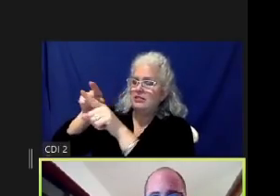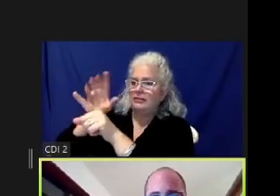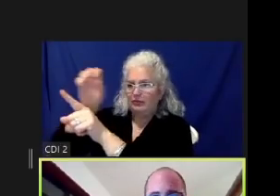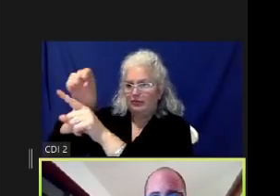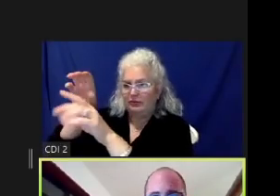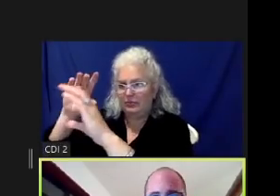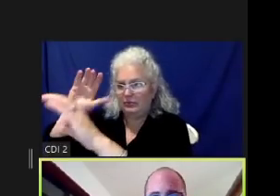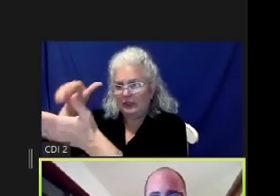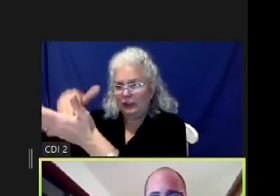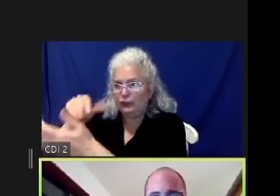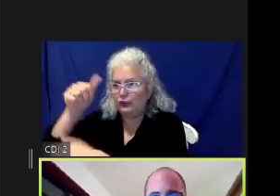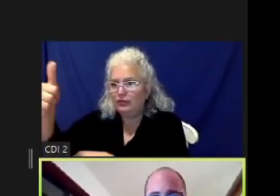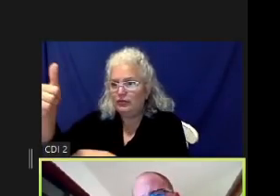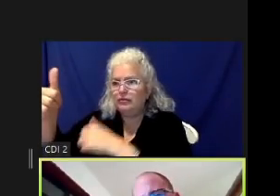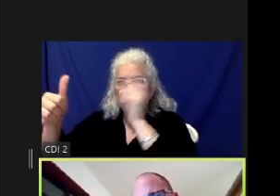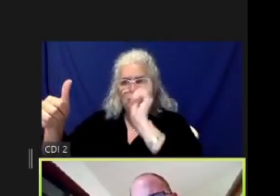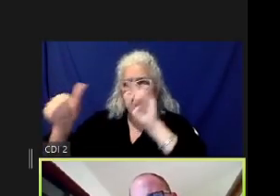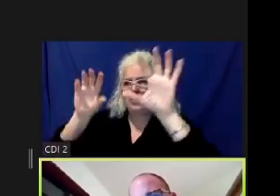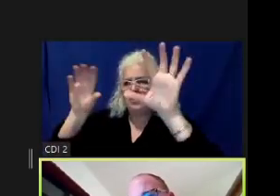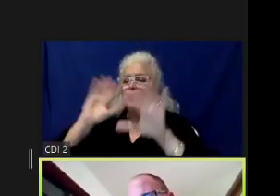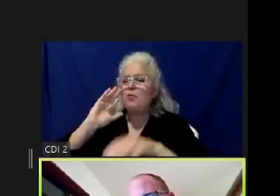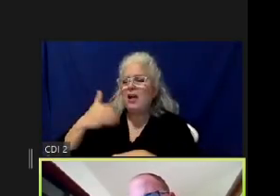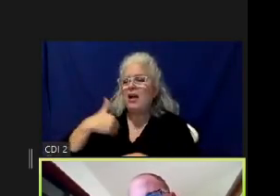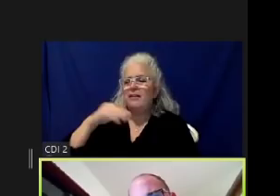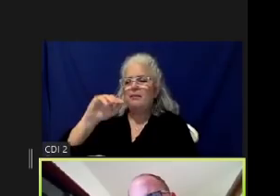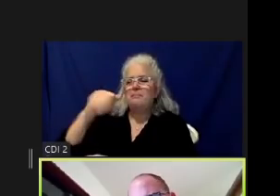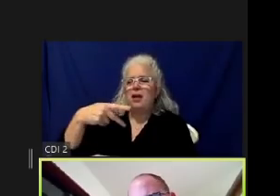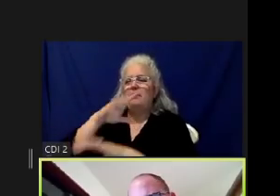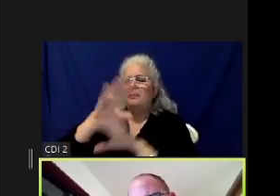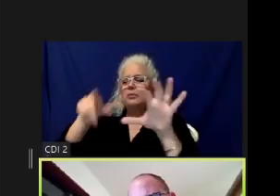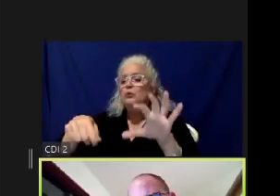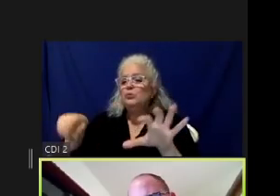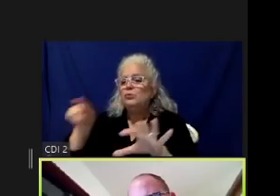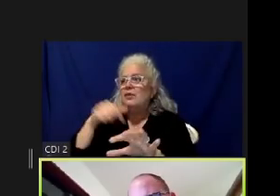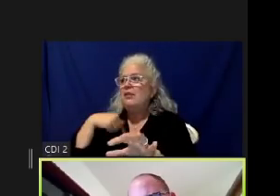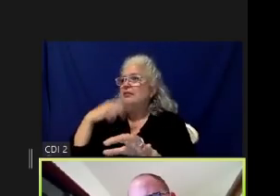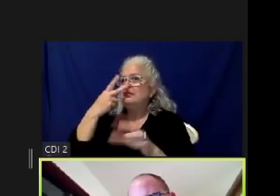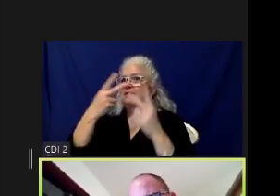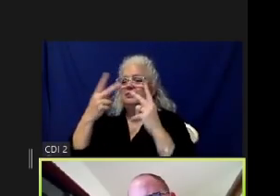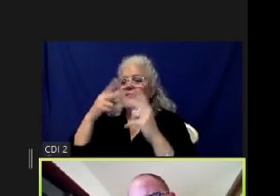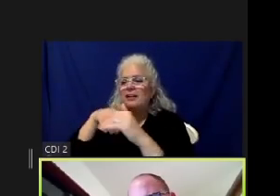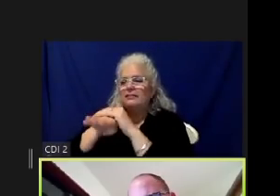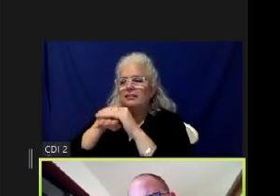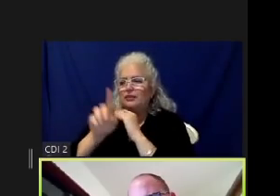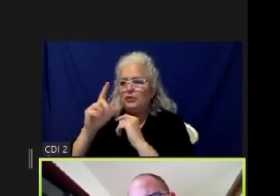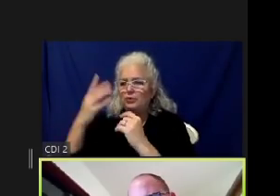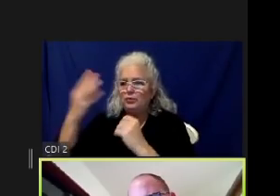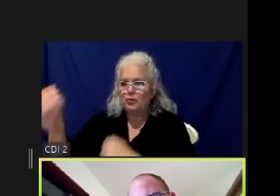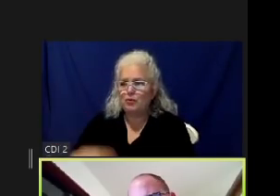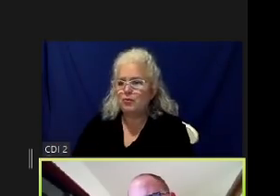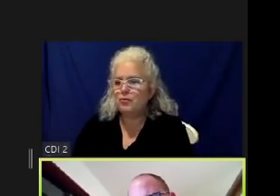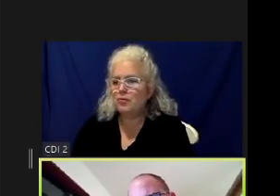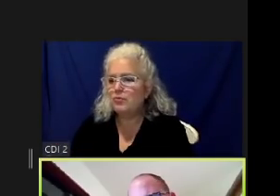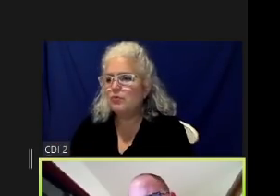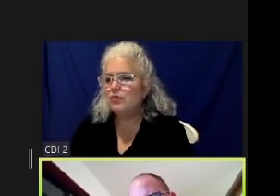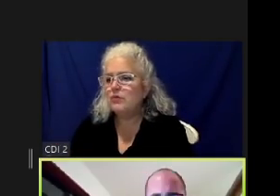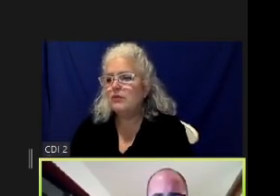access. And bringing the mobile units is going to be either an ambulance